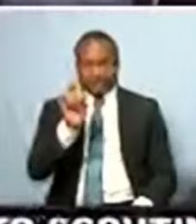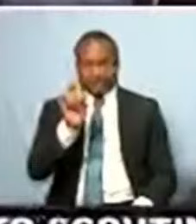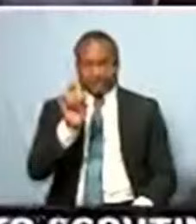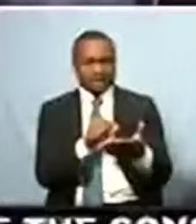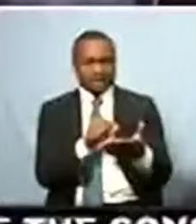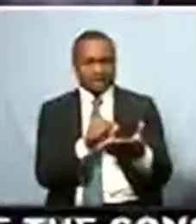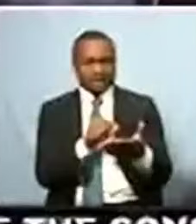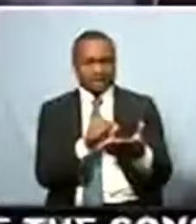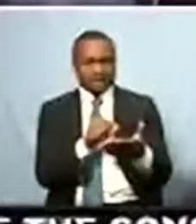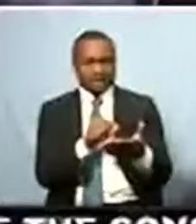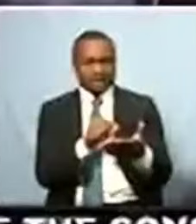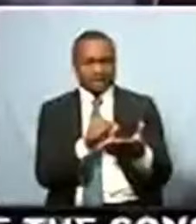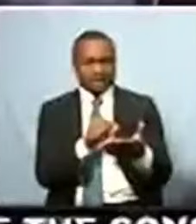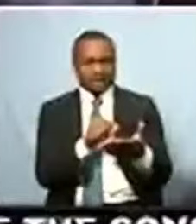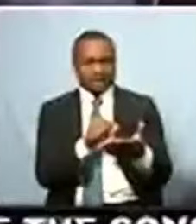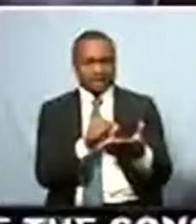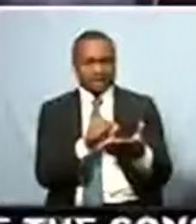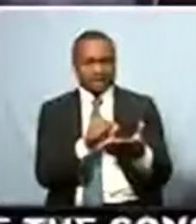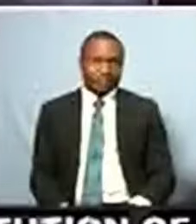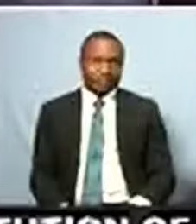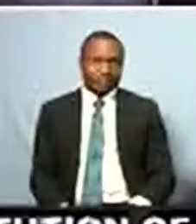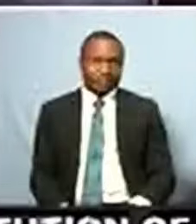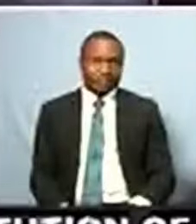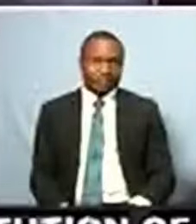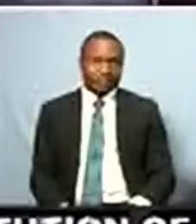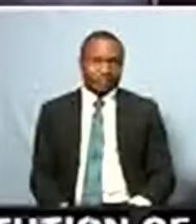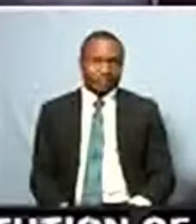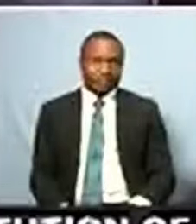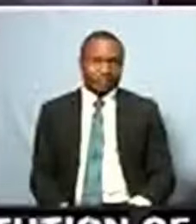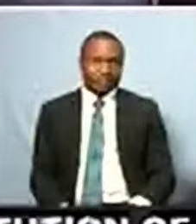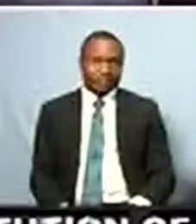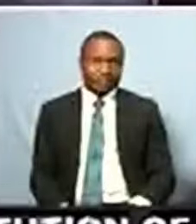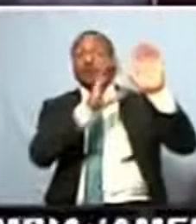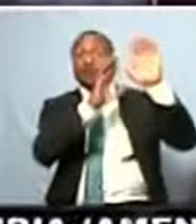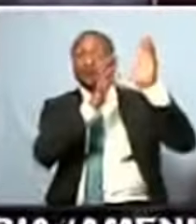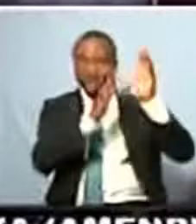done way back. So it was my hope that